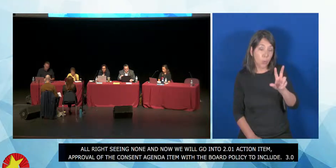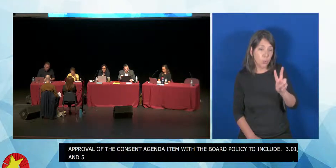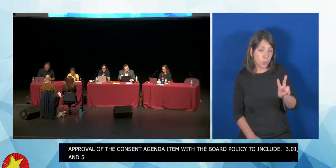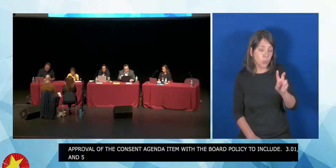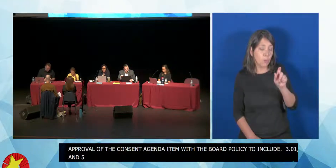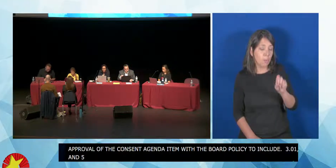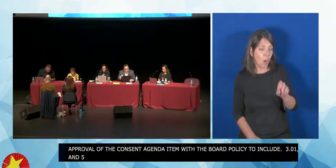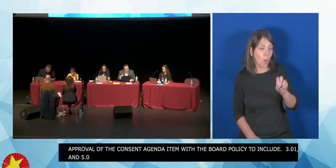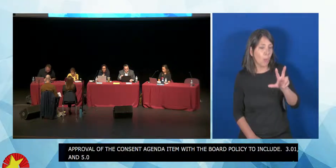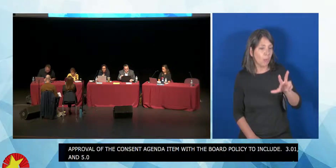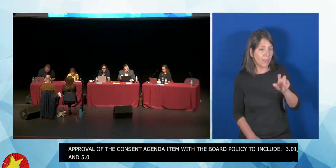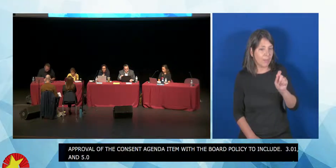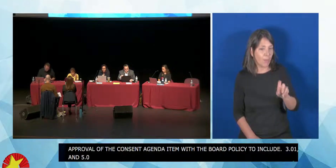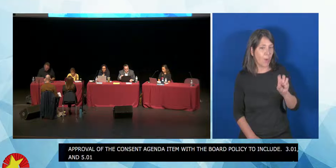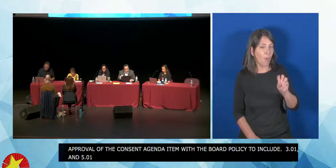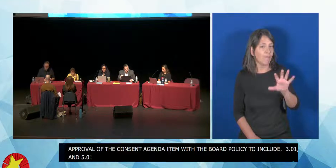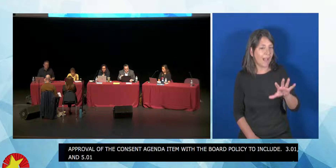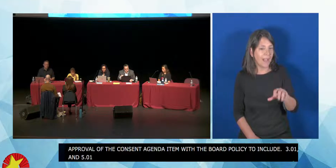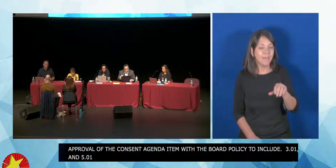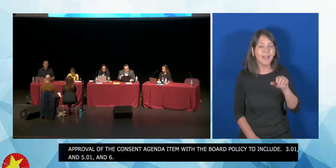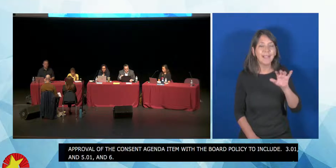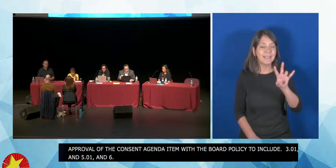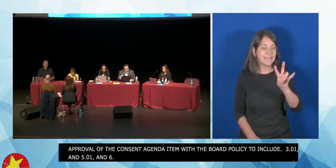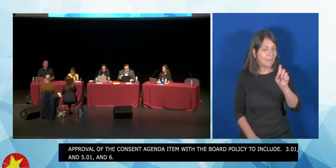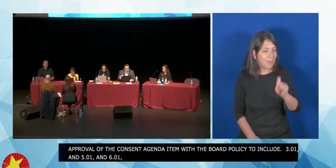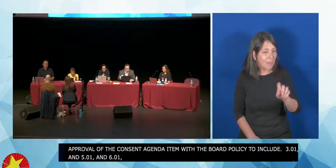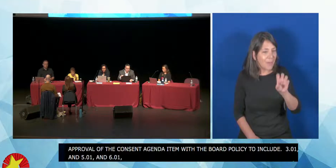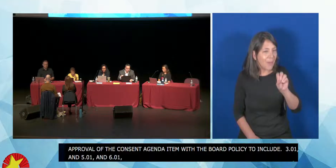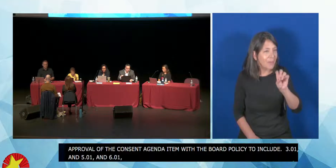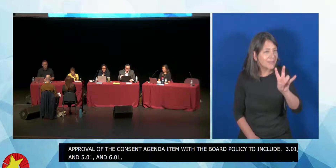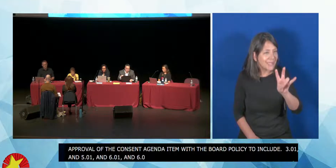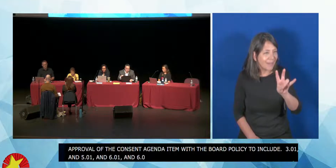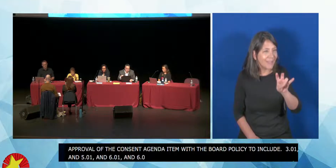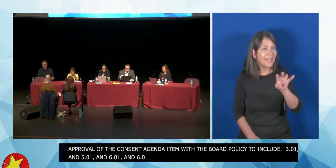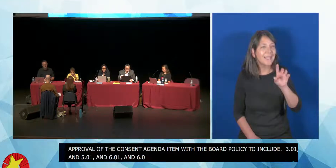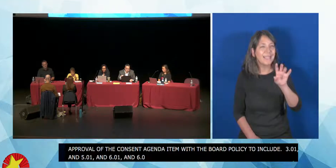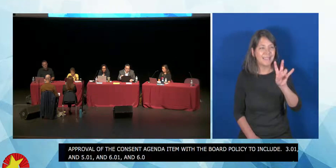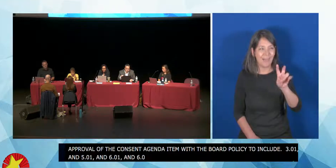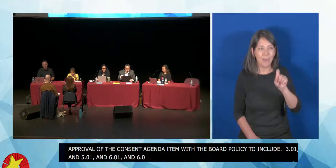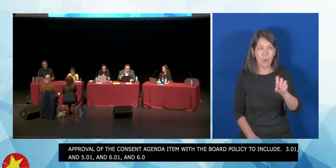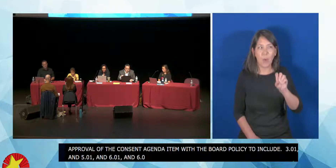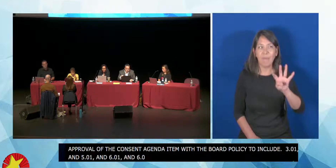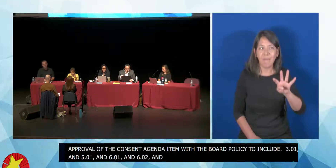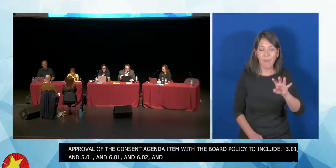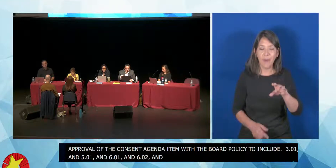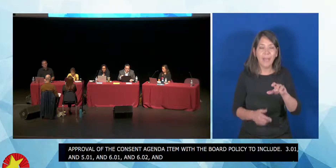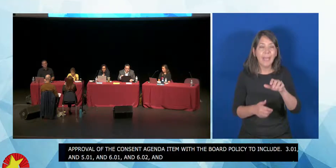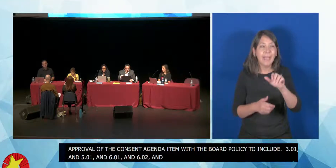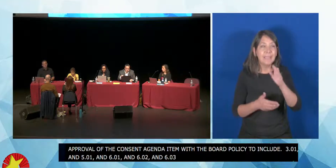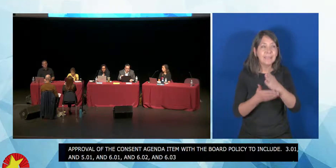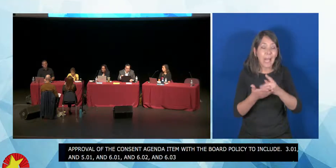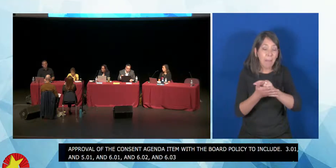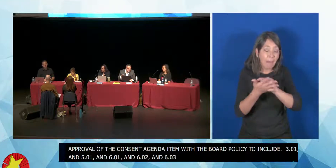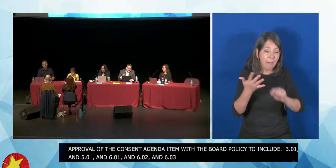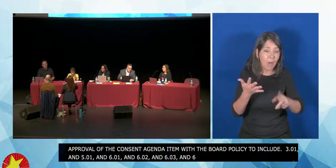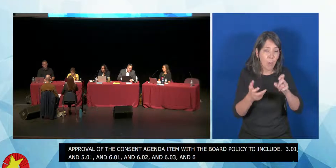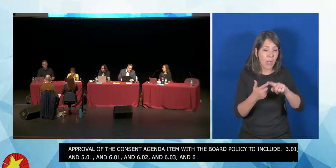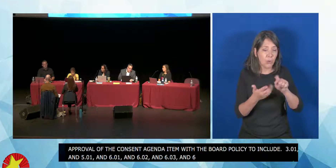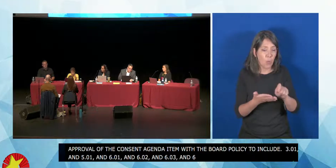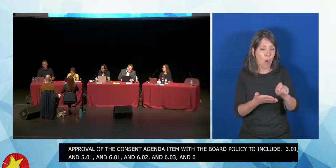6.05, 7.04, 7.06, and 7.07. Is there anyone that would like to remove any of these from the consent